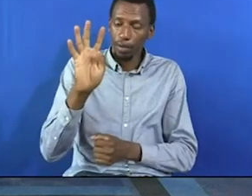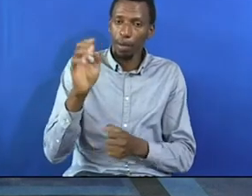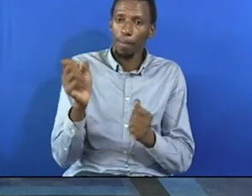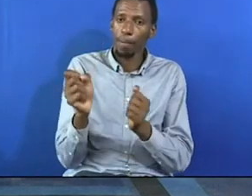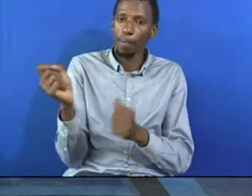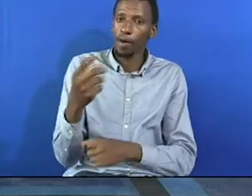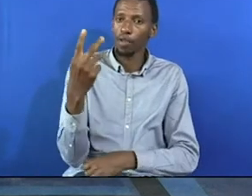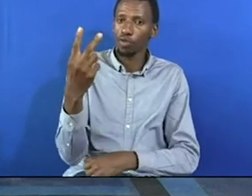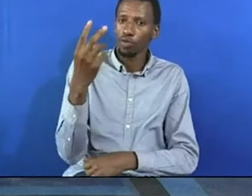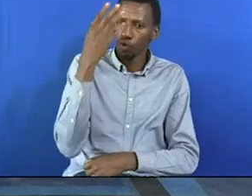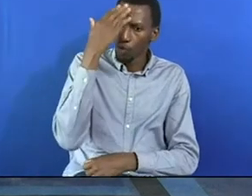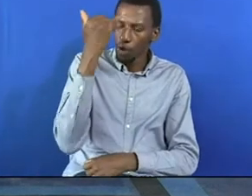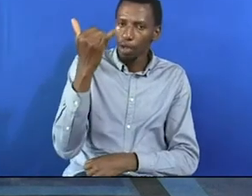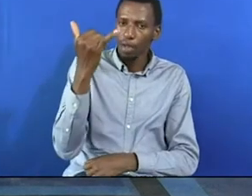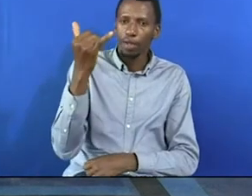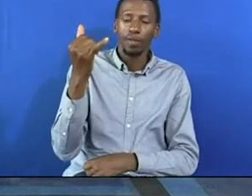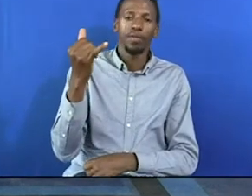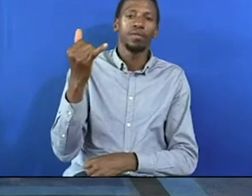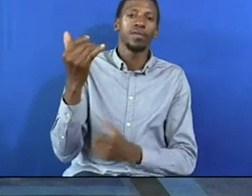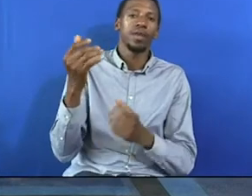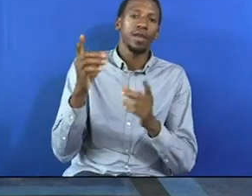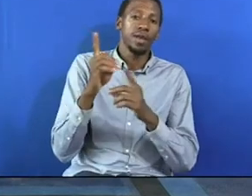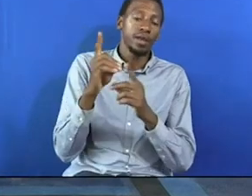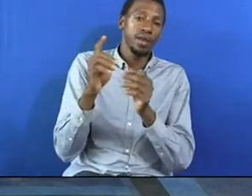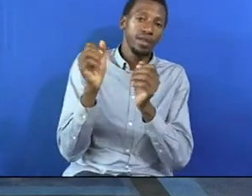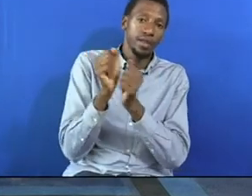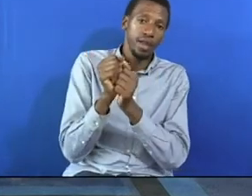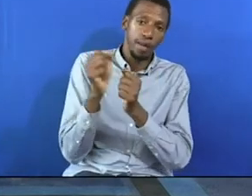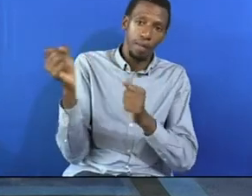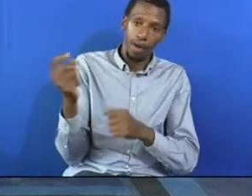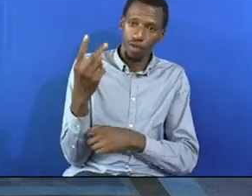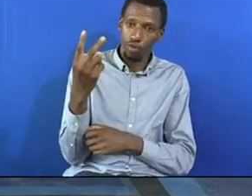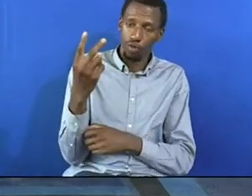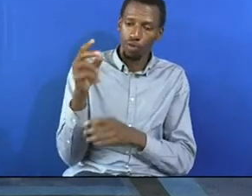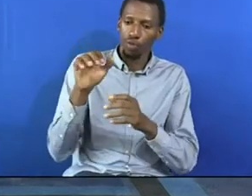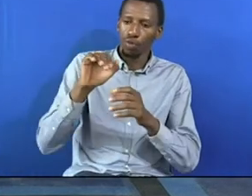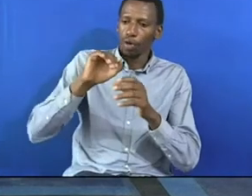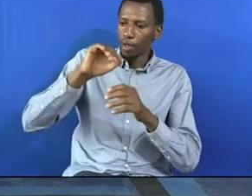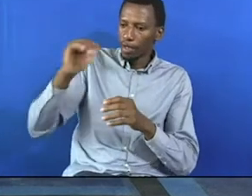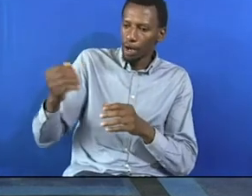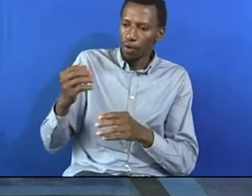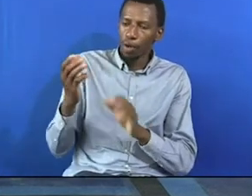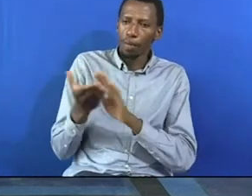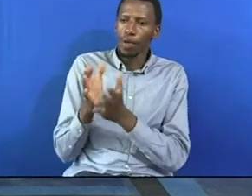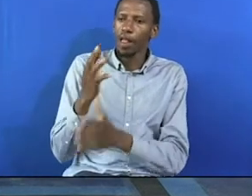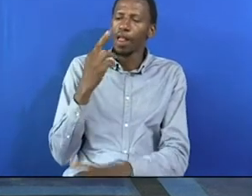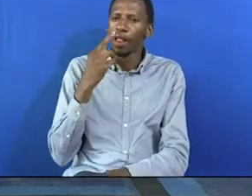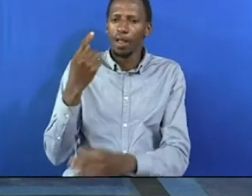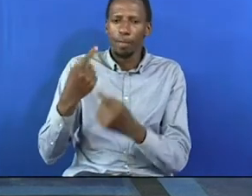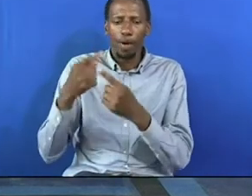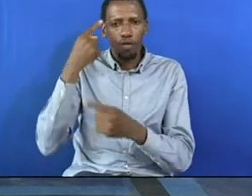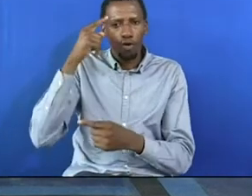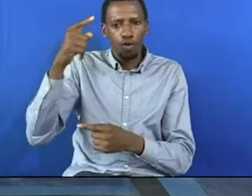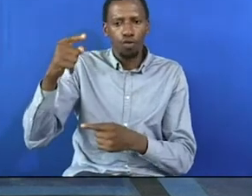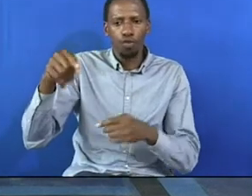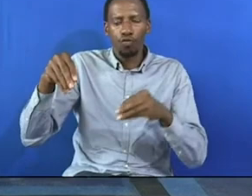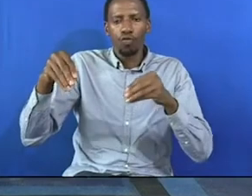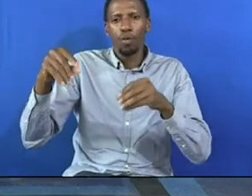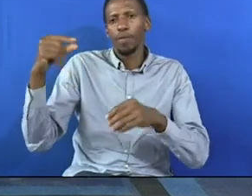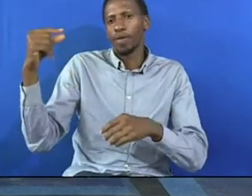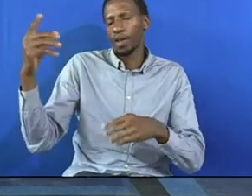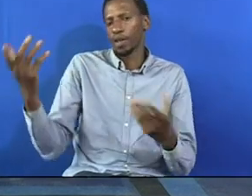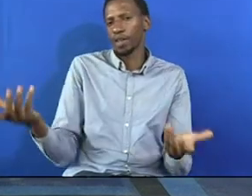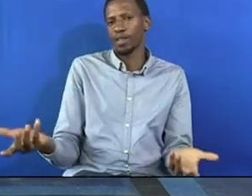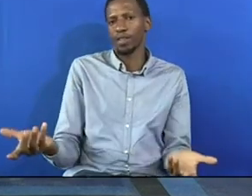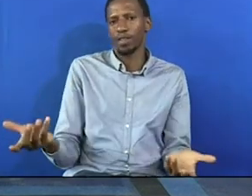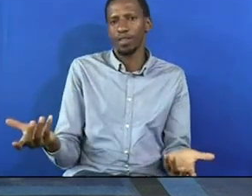the town is turning red quietly. And for you, it's gray. Are we together? And life is going on. Let